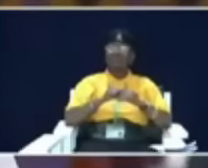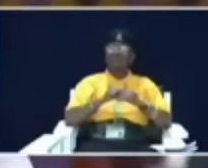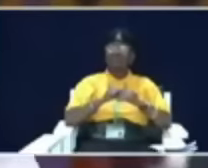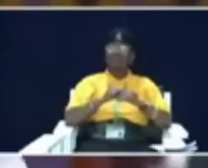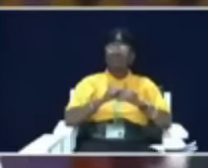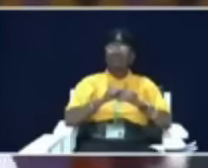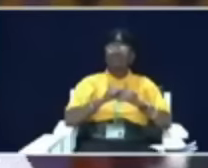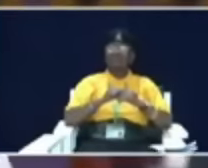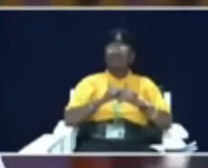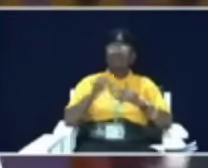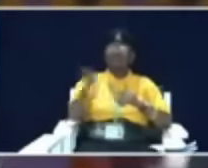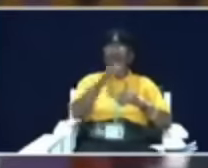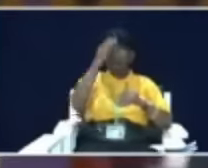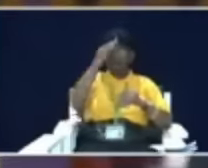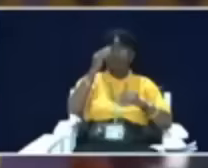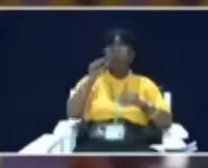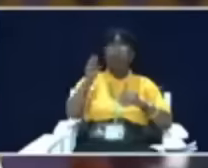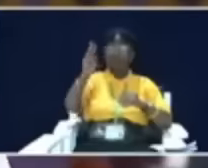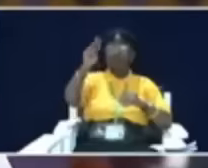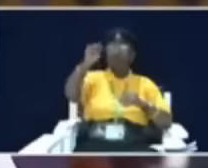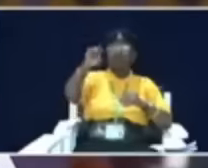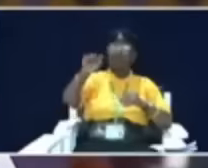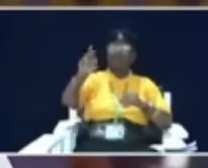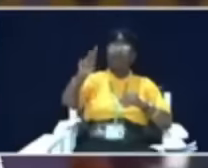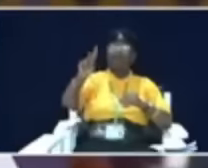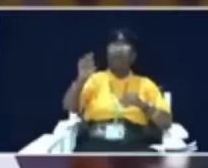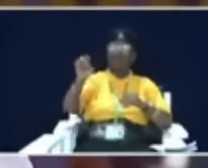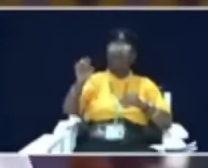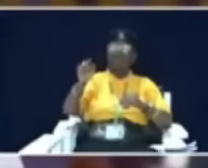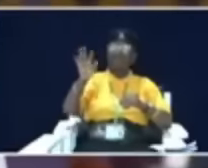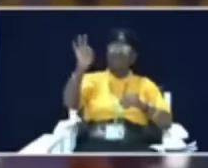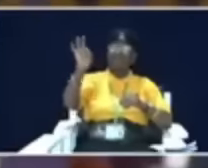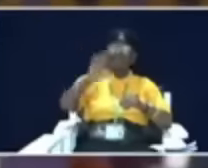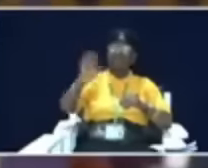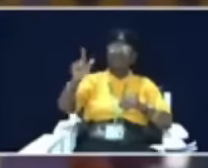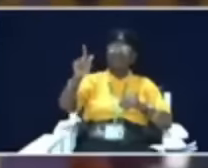You know, Mark chapter 9, verse 23. Mark 9, verse 23 says,